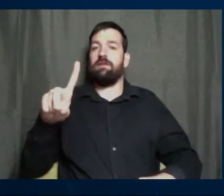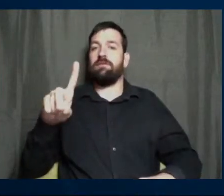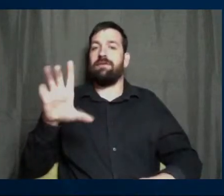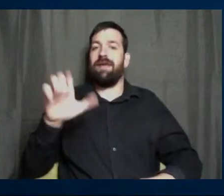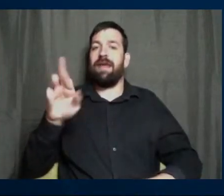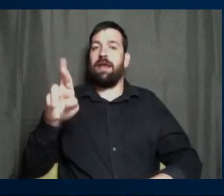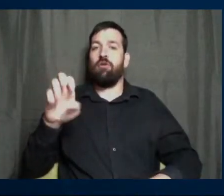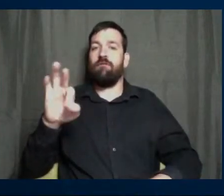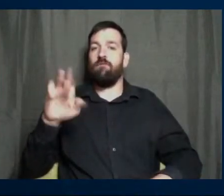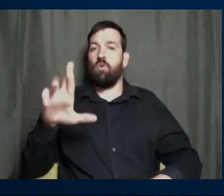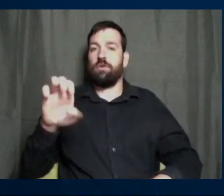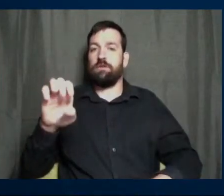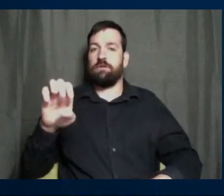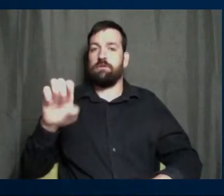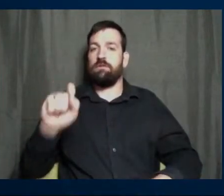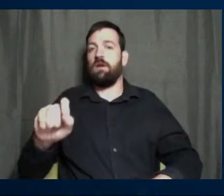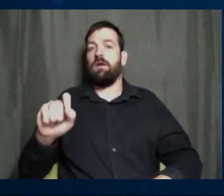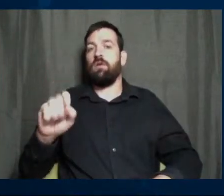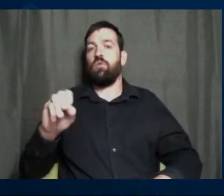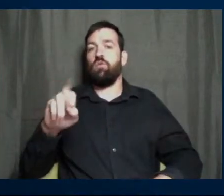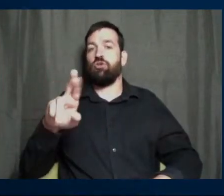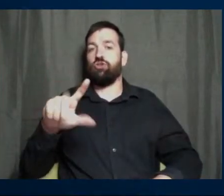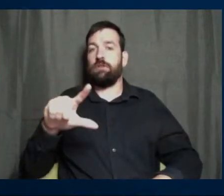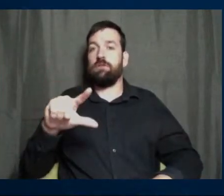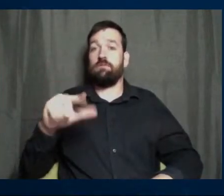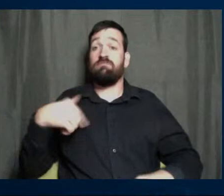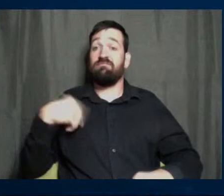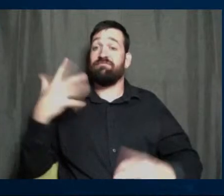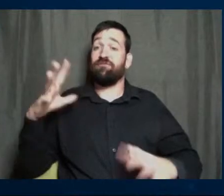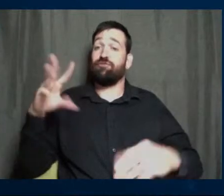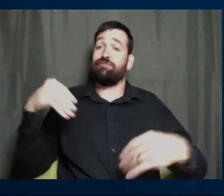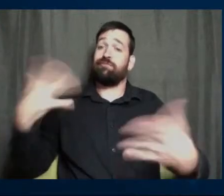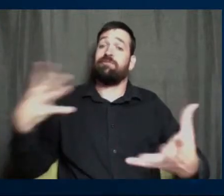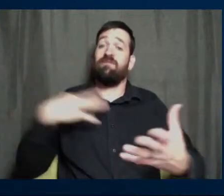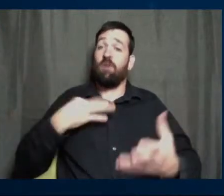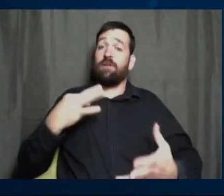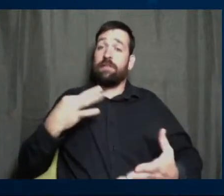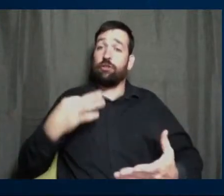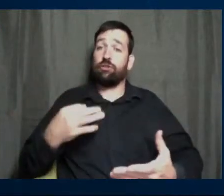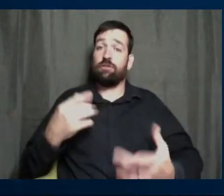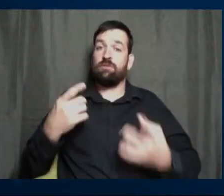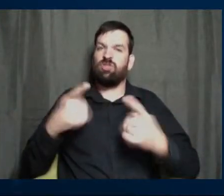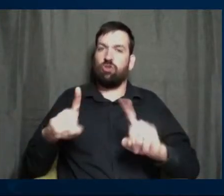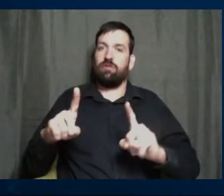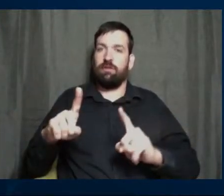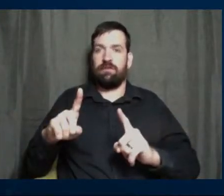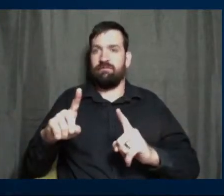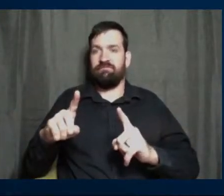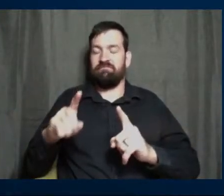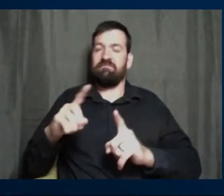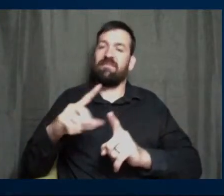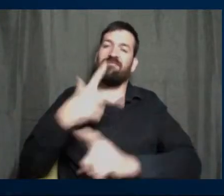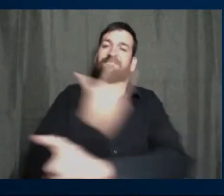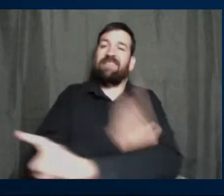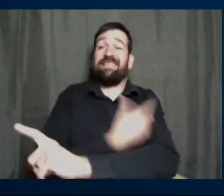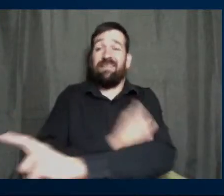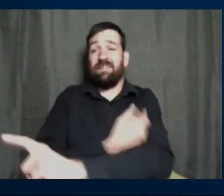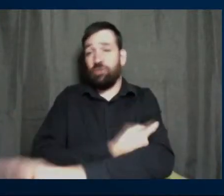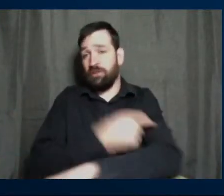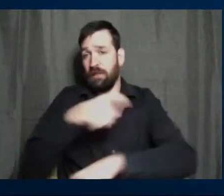covidcareforce.org, and we've been supplying volunteers during the mass vaccination time several months